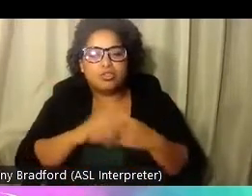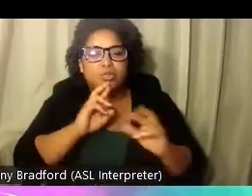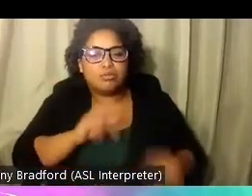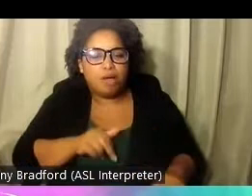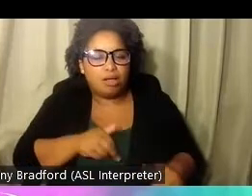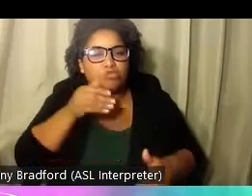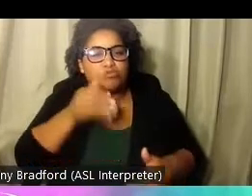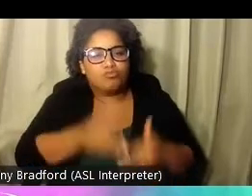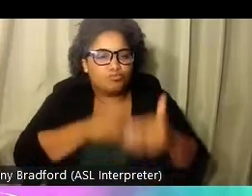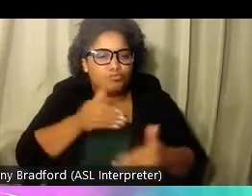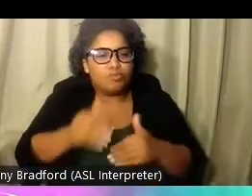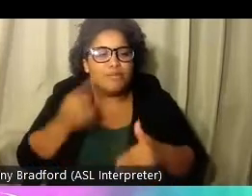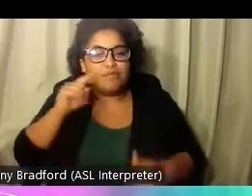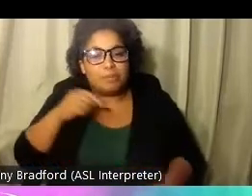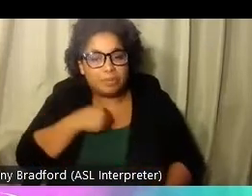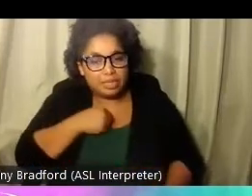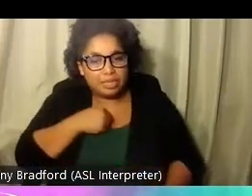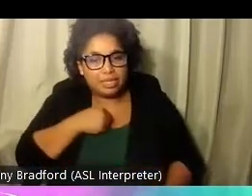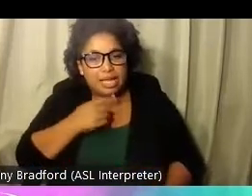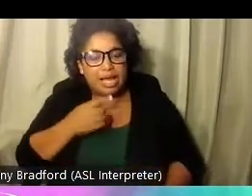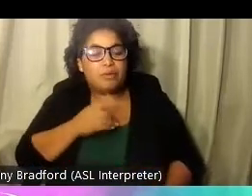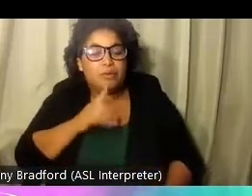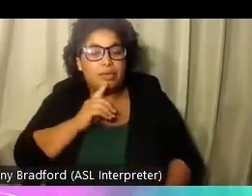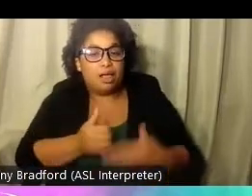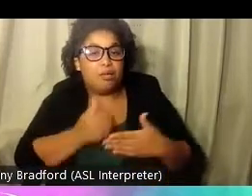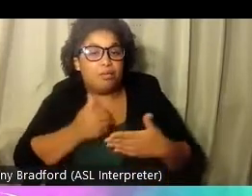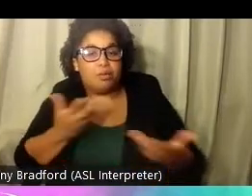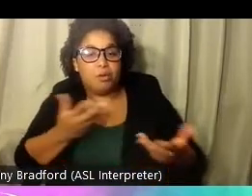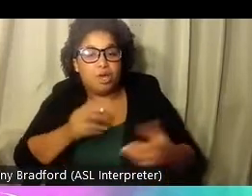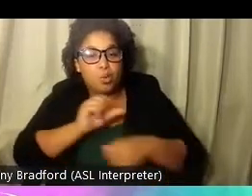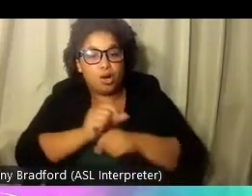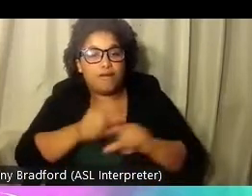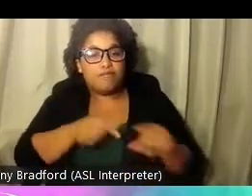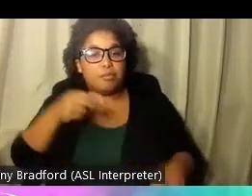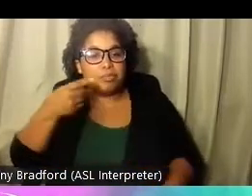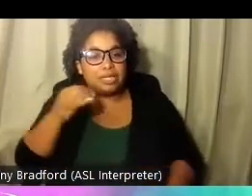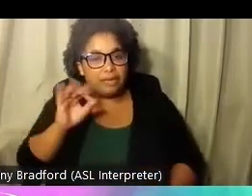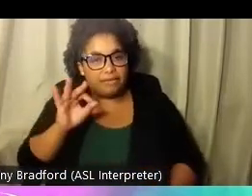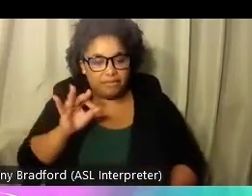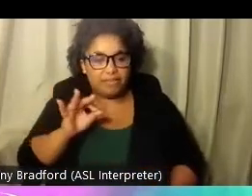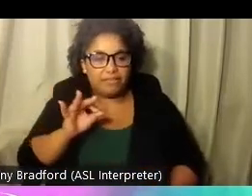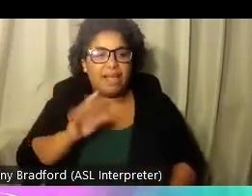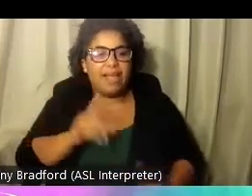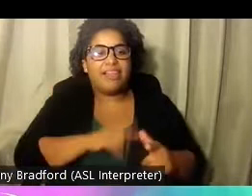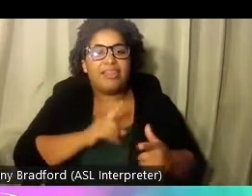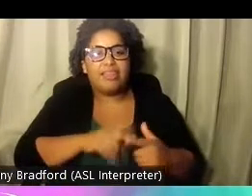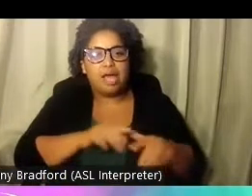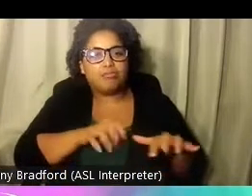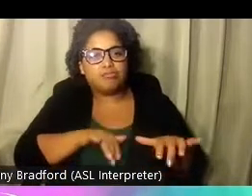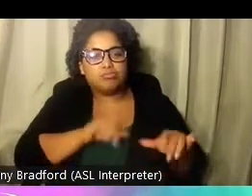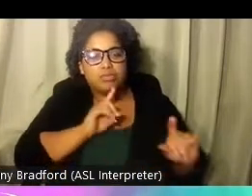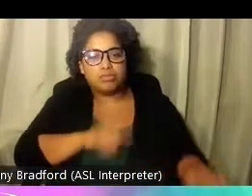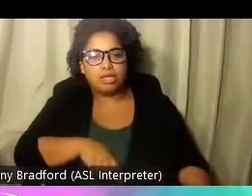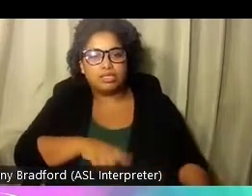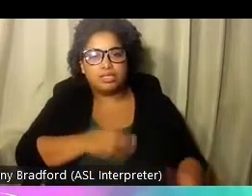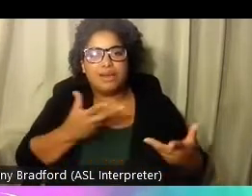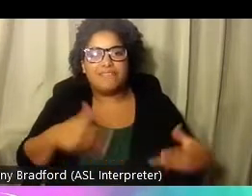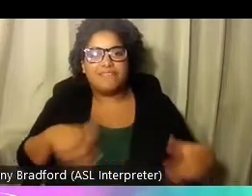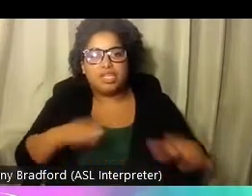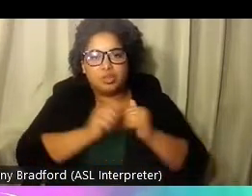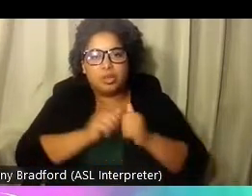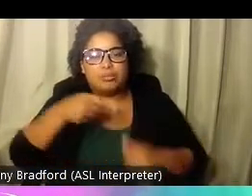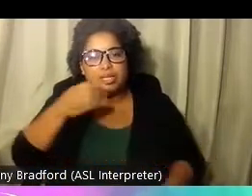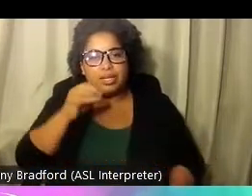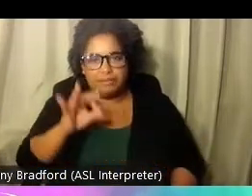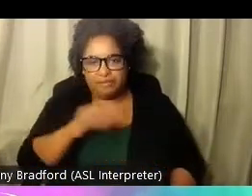go. But for me, I found it easier to work from the PDF and then enter my responses once I was done with